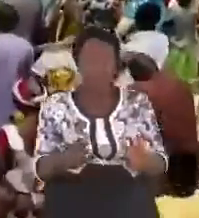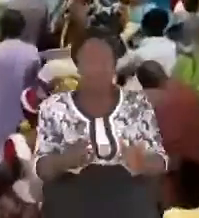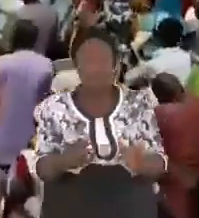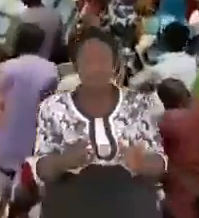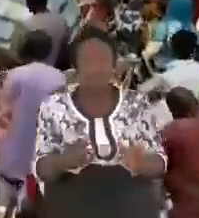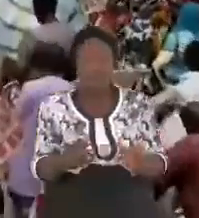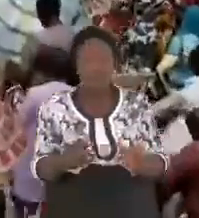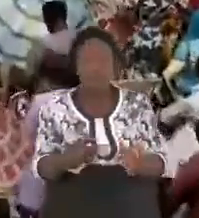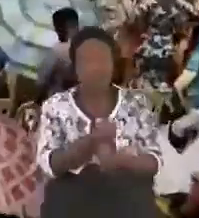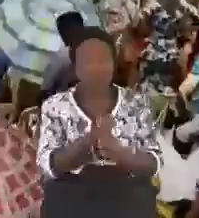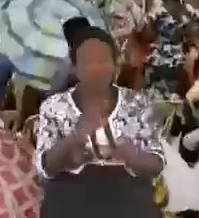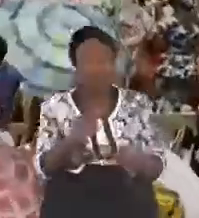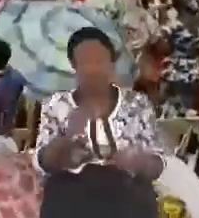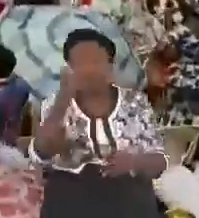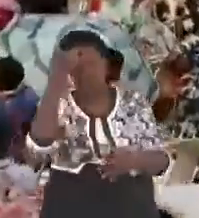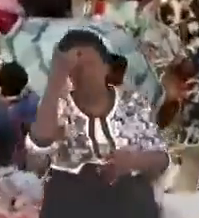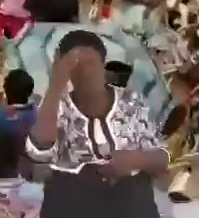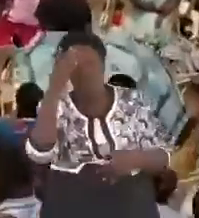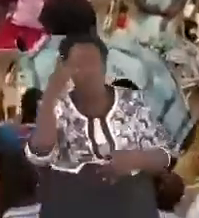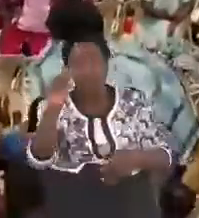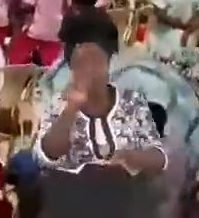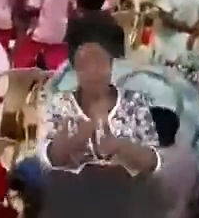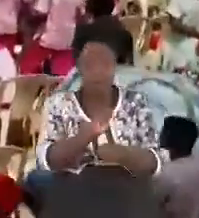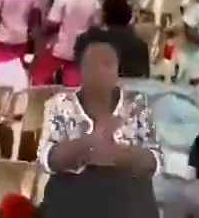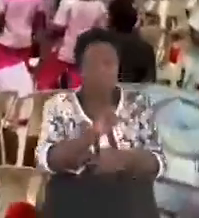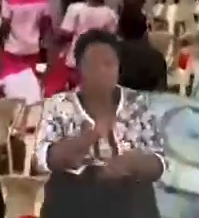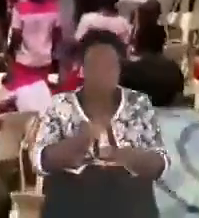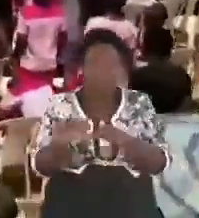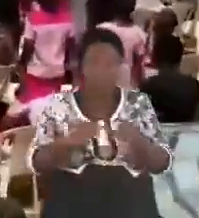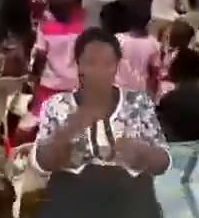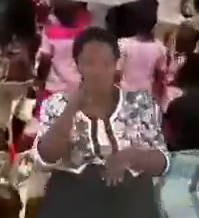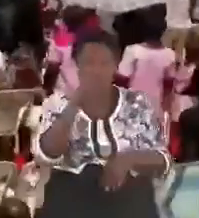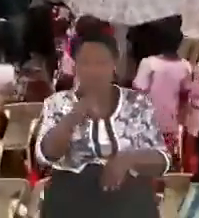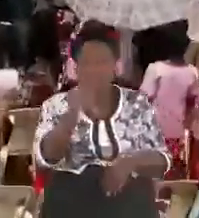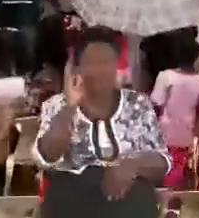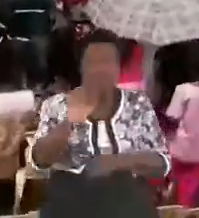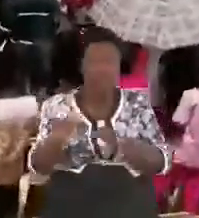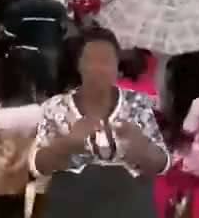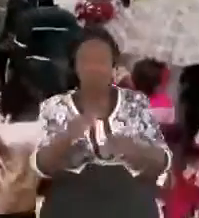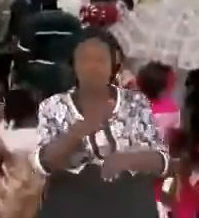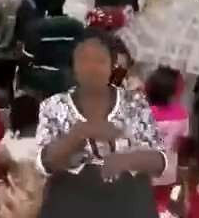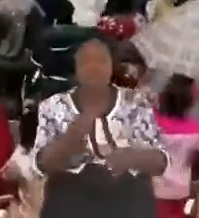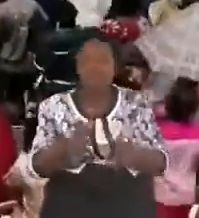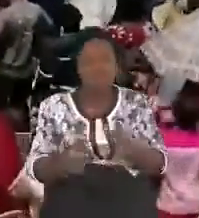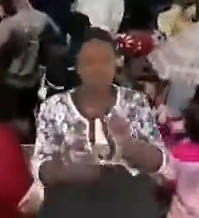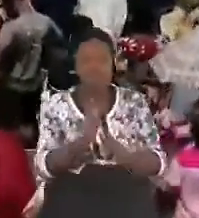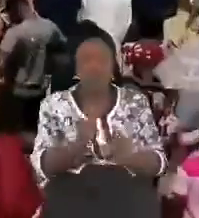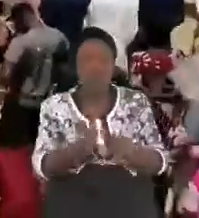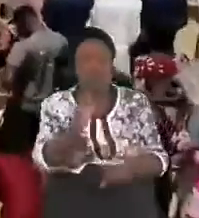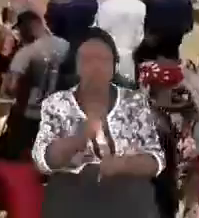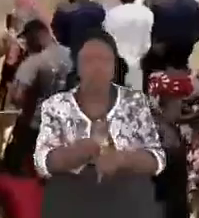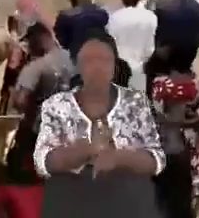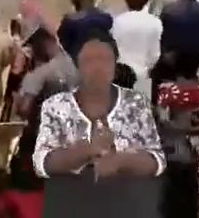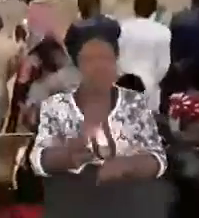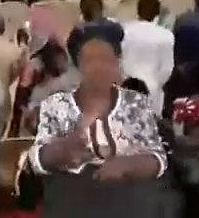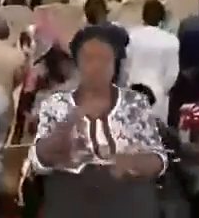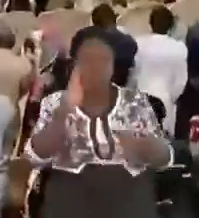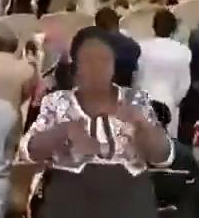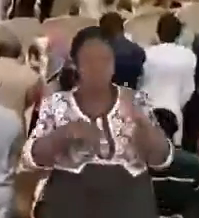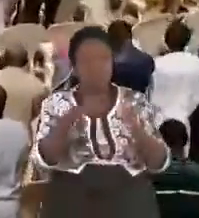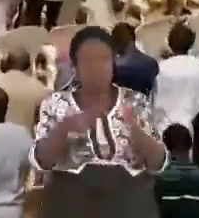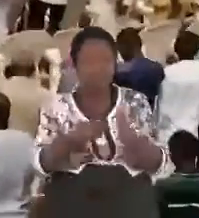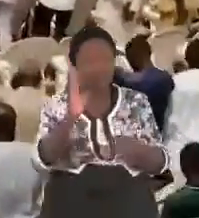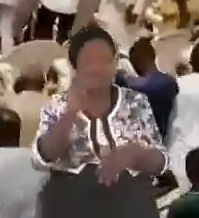work i do you shall do and greater works than these shall lead you